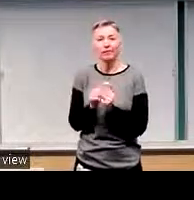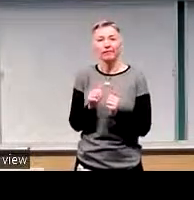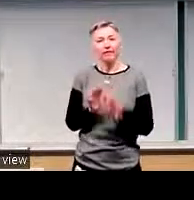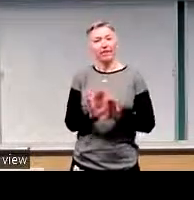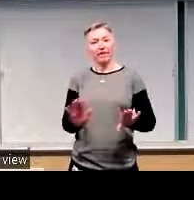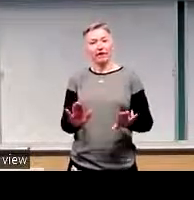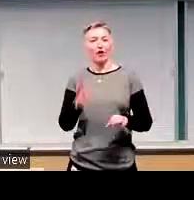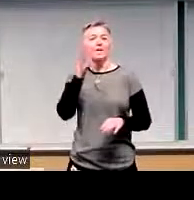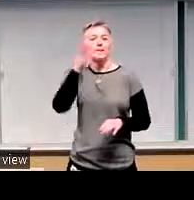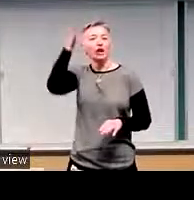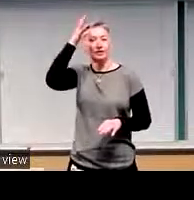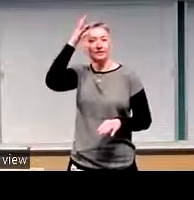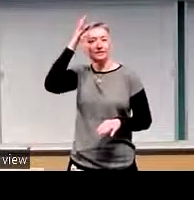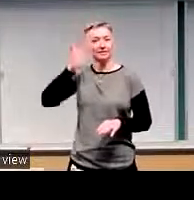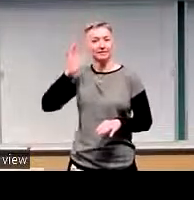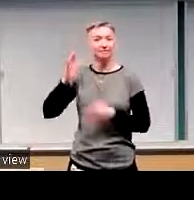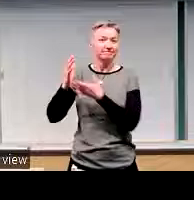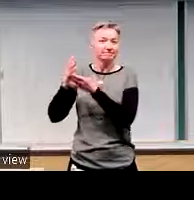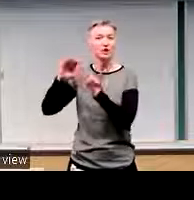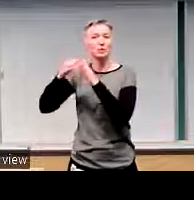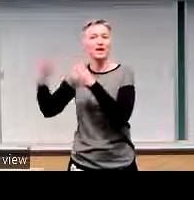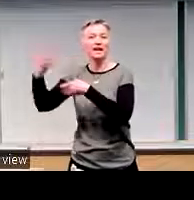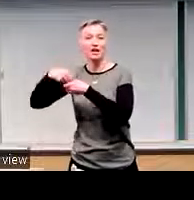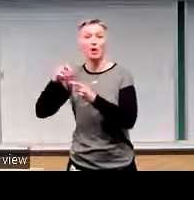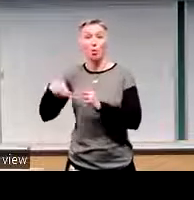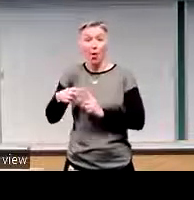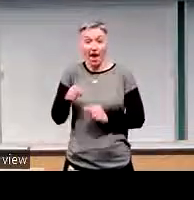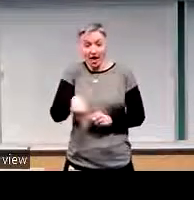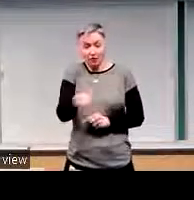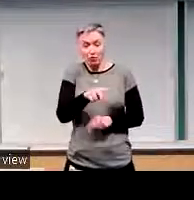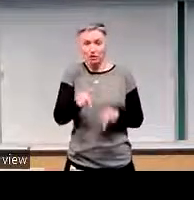their parents' community engagement during adolescence.